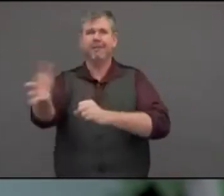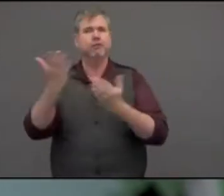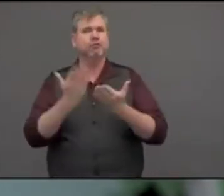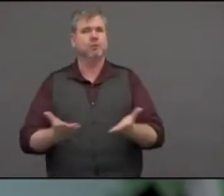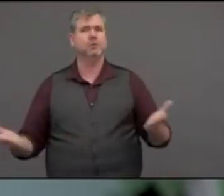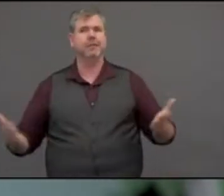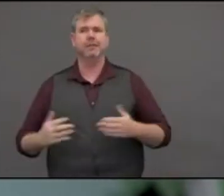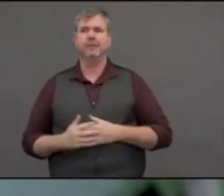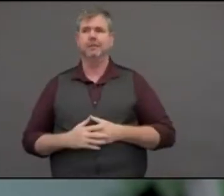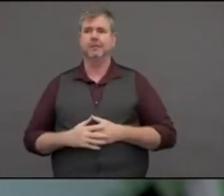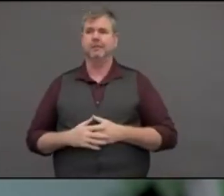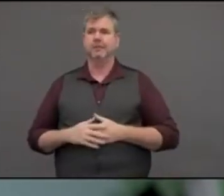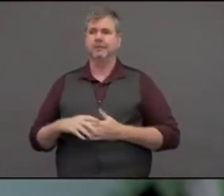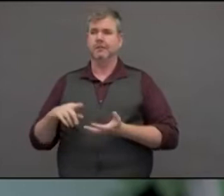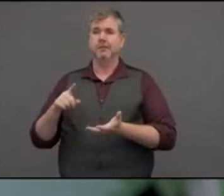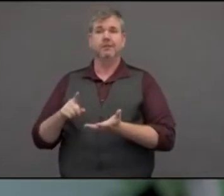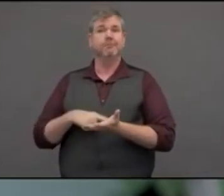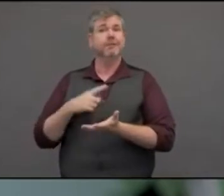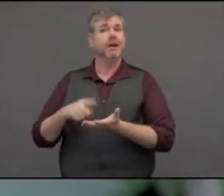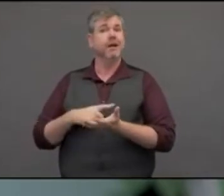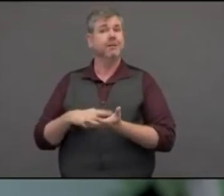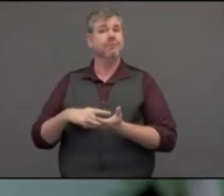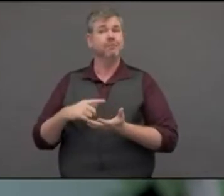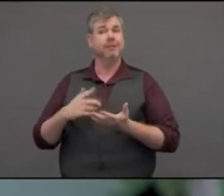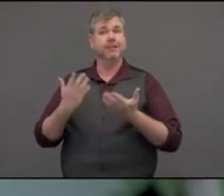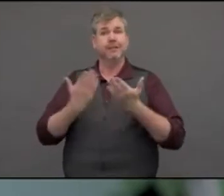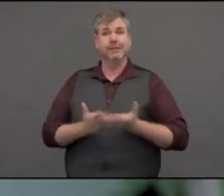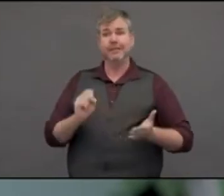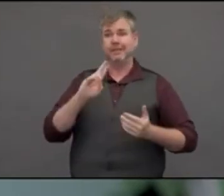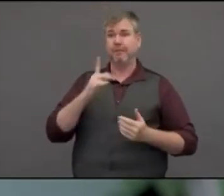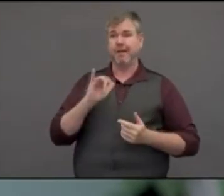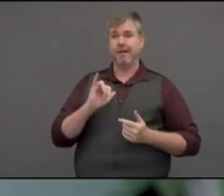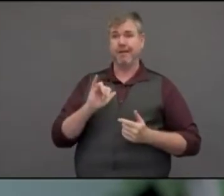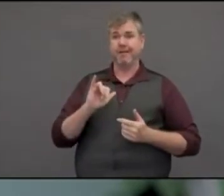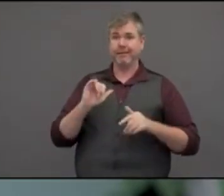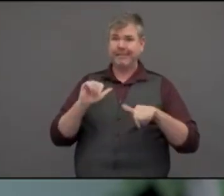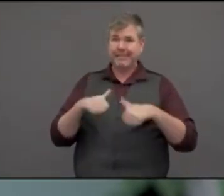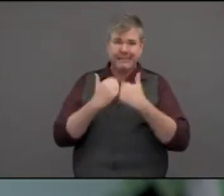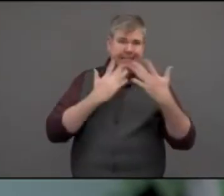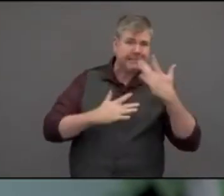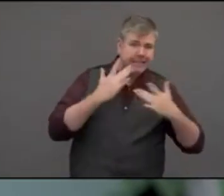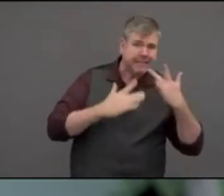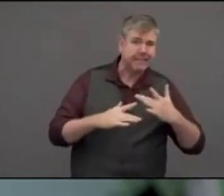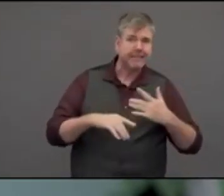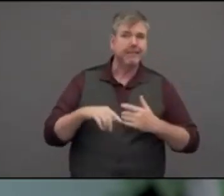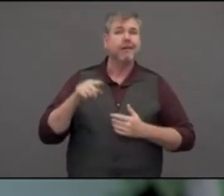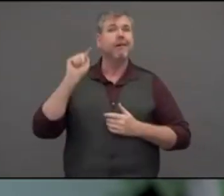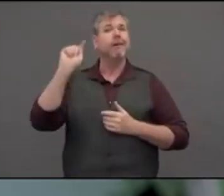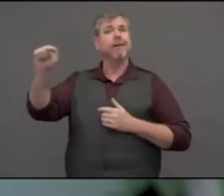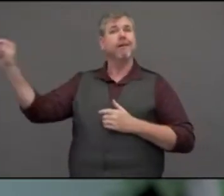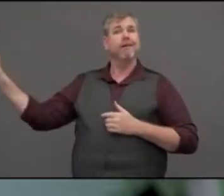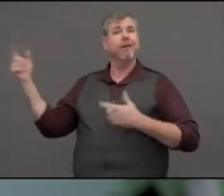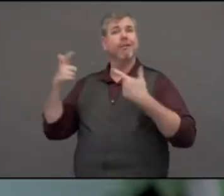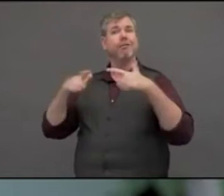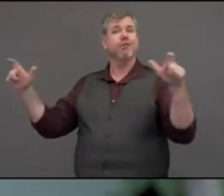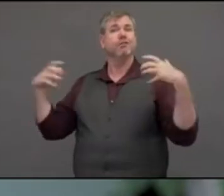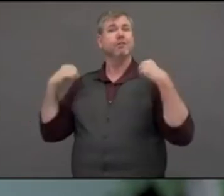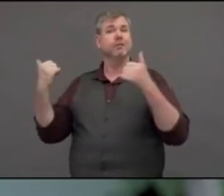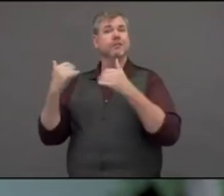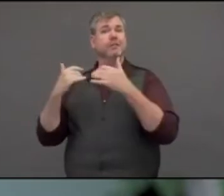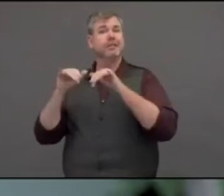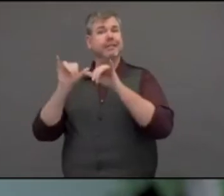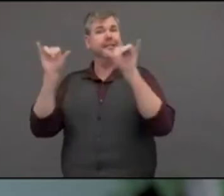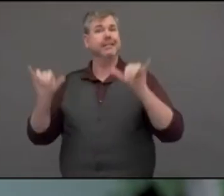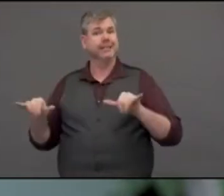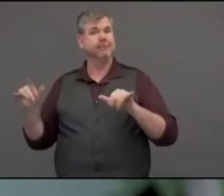impacted, these are systems that have the wherewithal to step up to the plate and get us where we need to be for